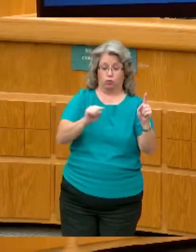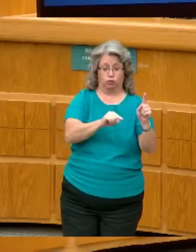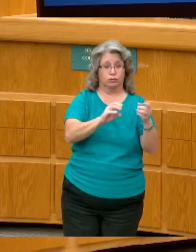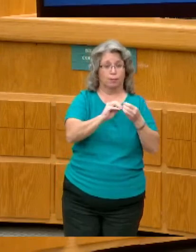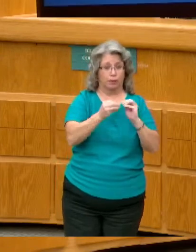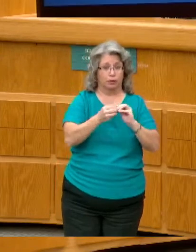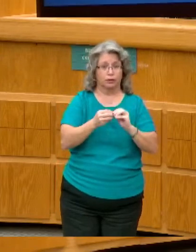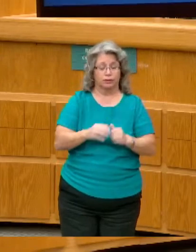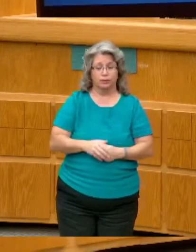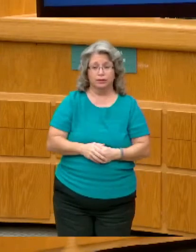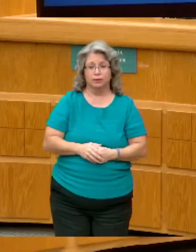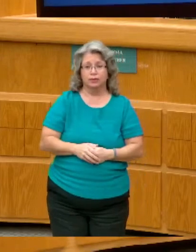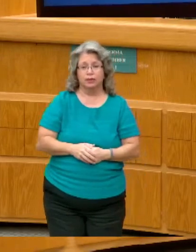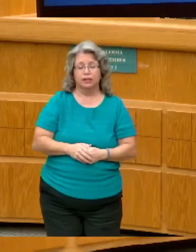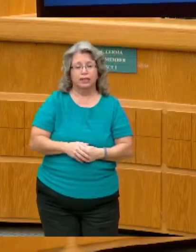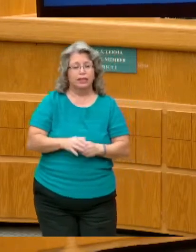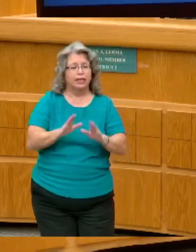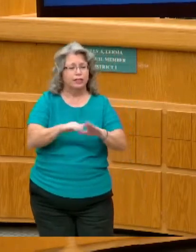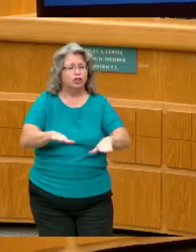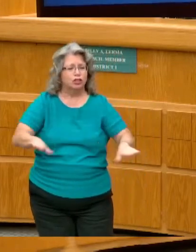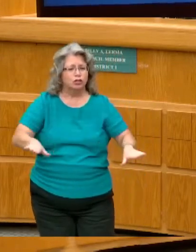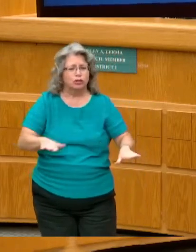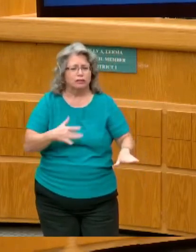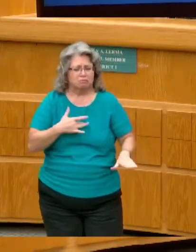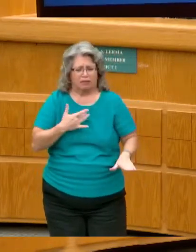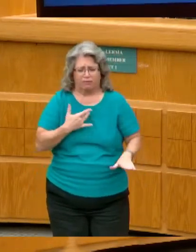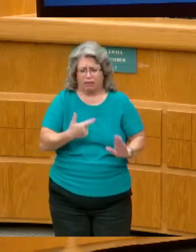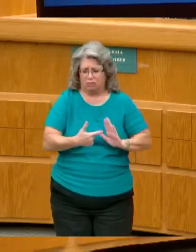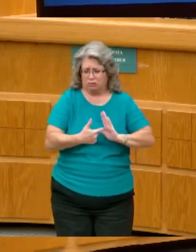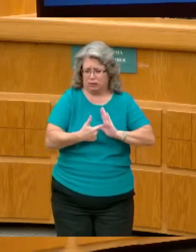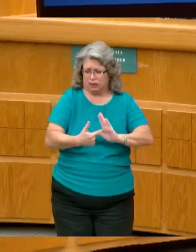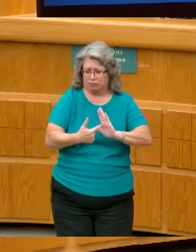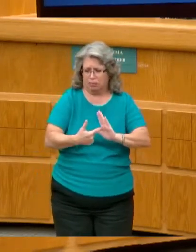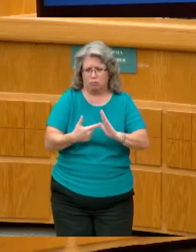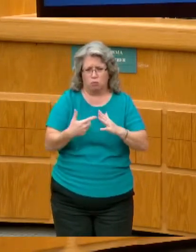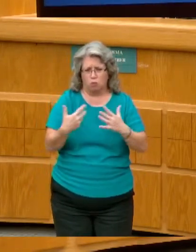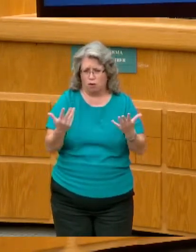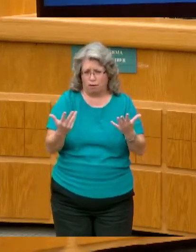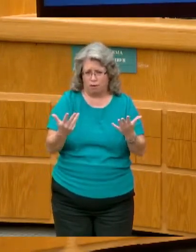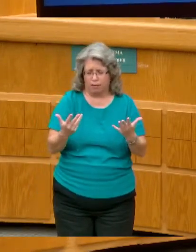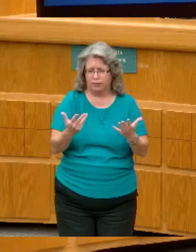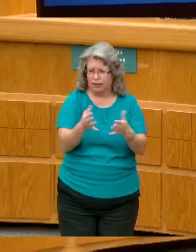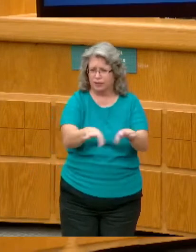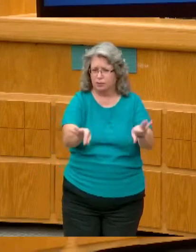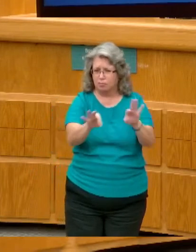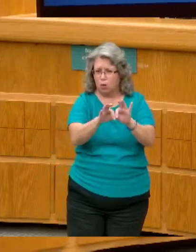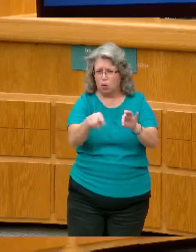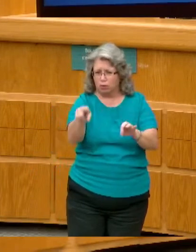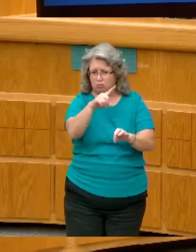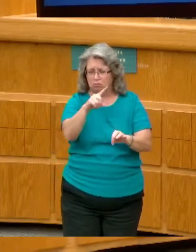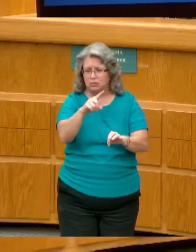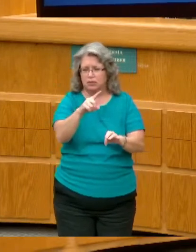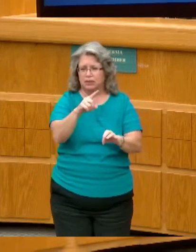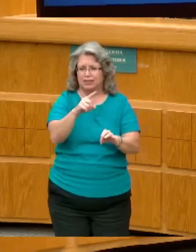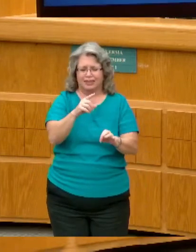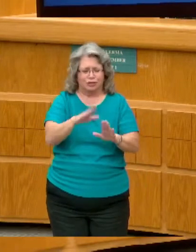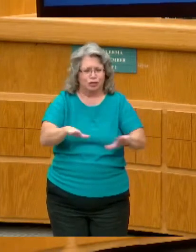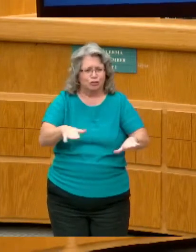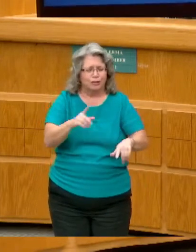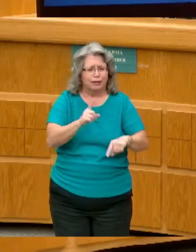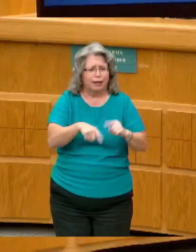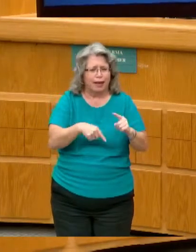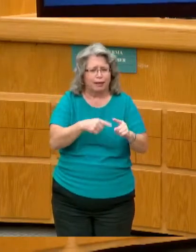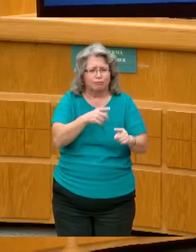the main symptoms for children, and this is really important for parents because there's children that are still too young to be able